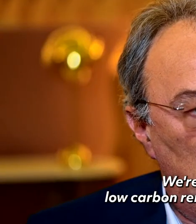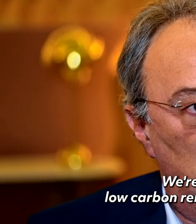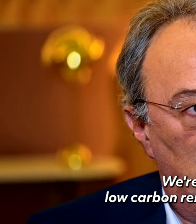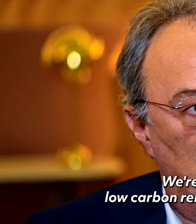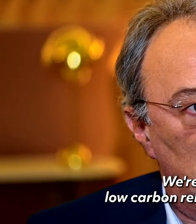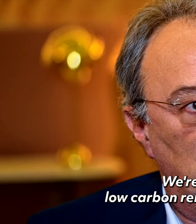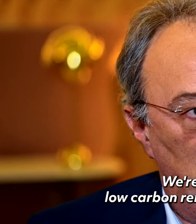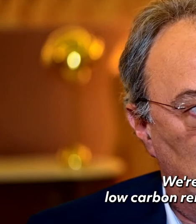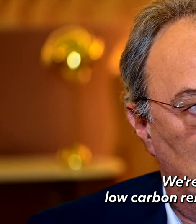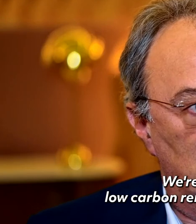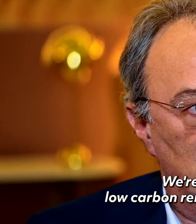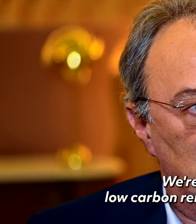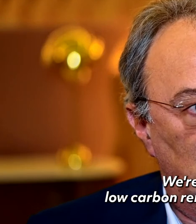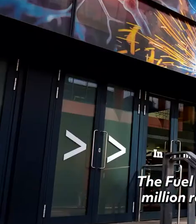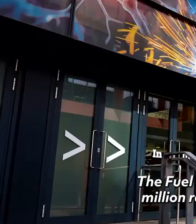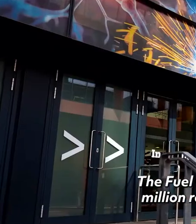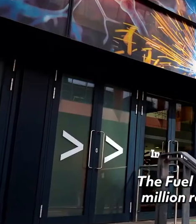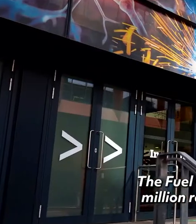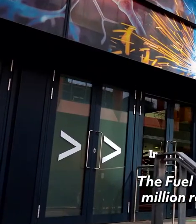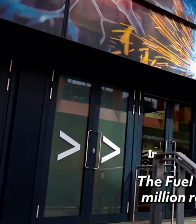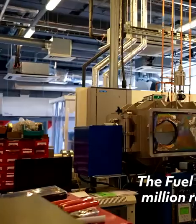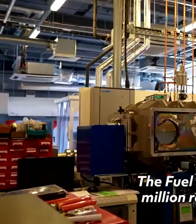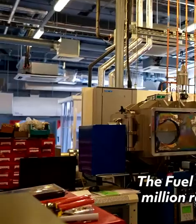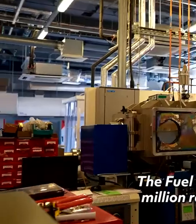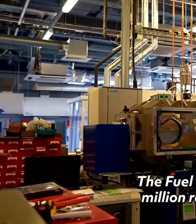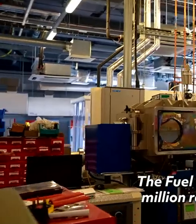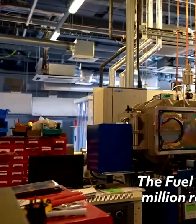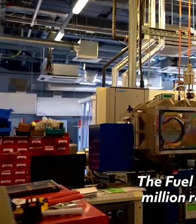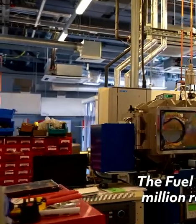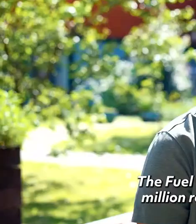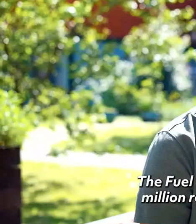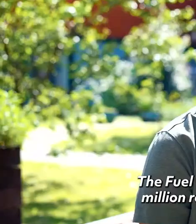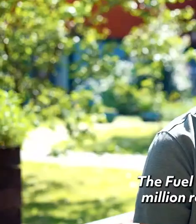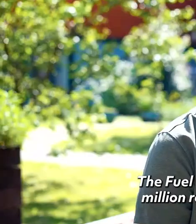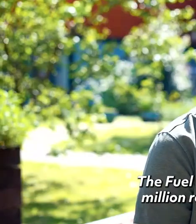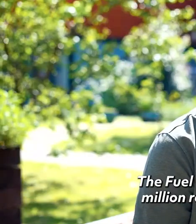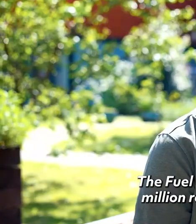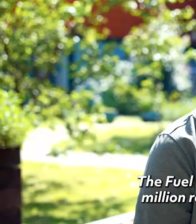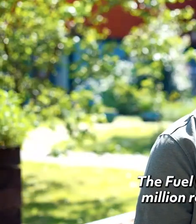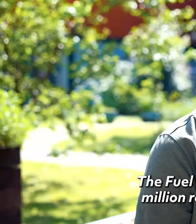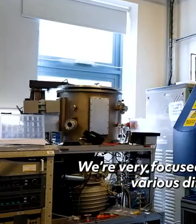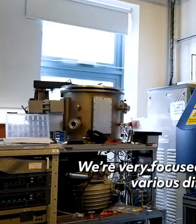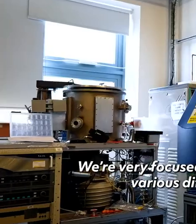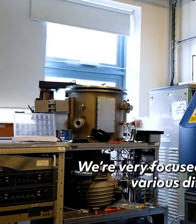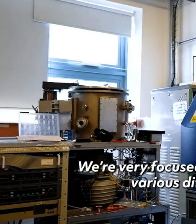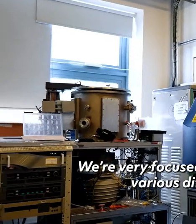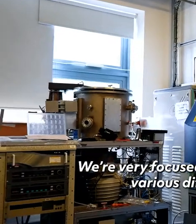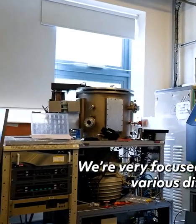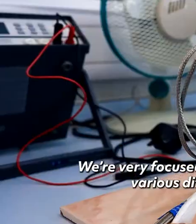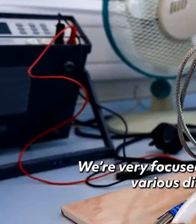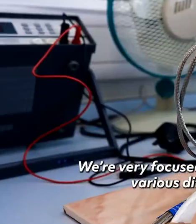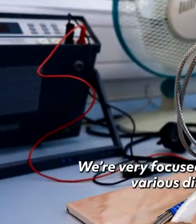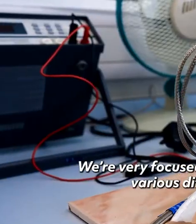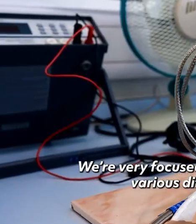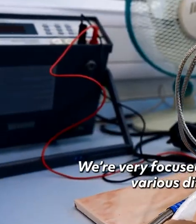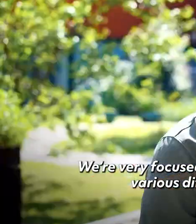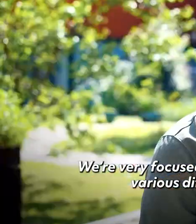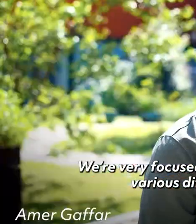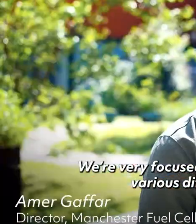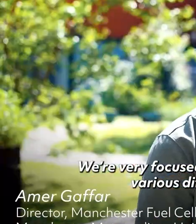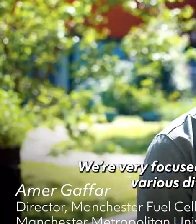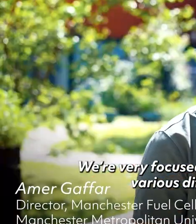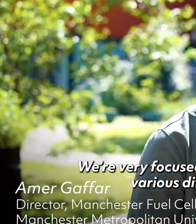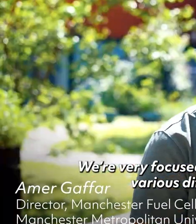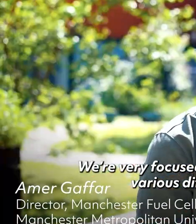low-carbon renewable energy here within the city. Now, the Fuel Cell Centre is a £4.1 million research and innovation centre. We're very focused on green hydrogen, so